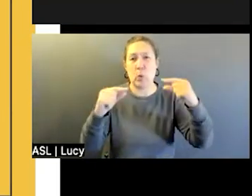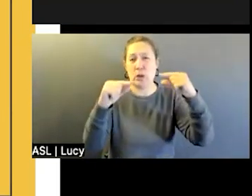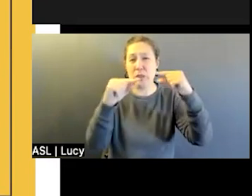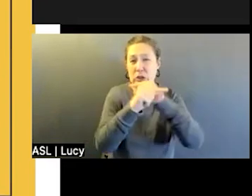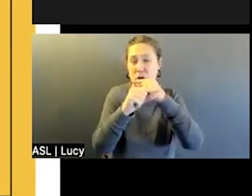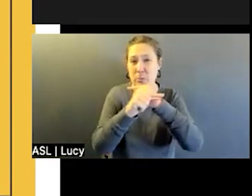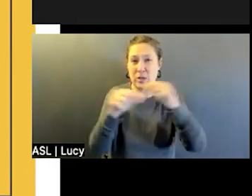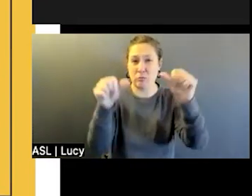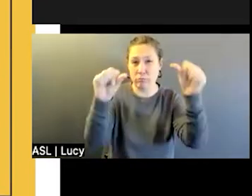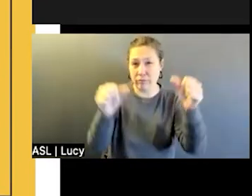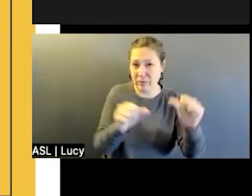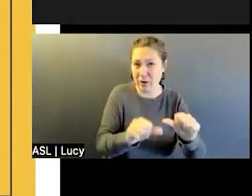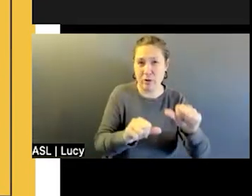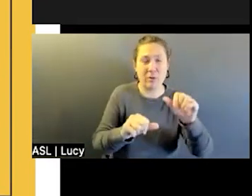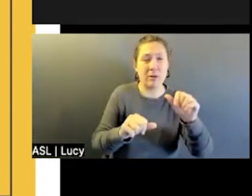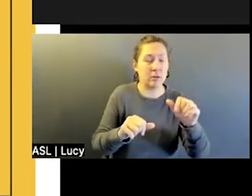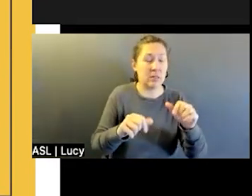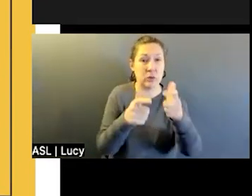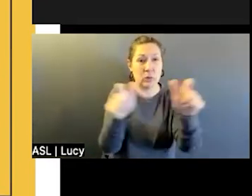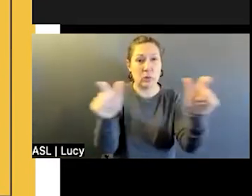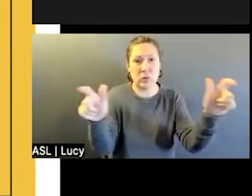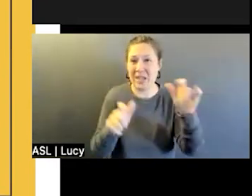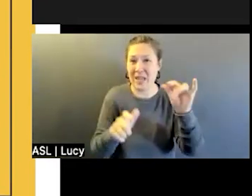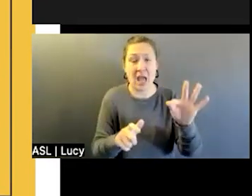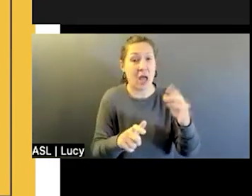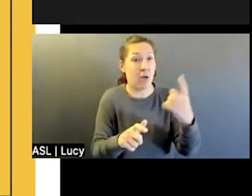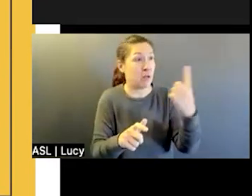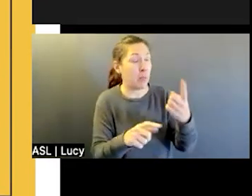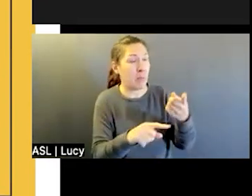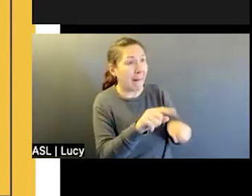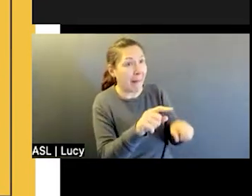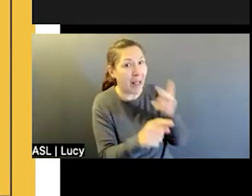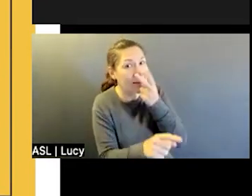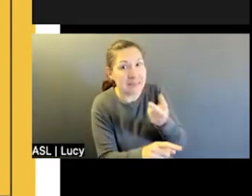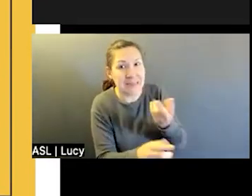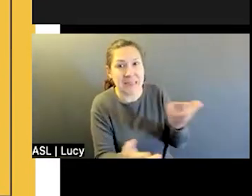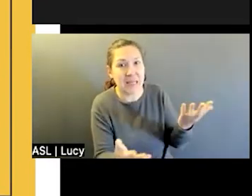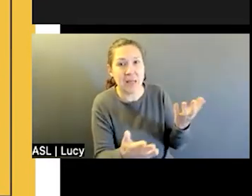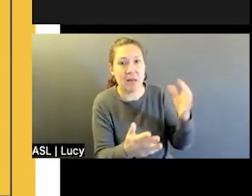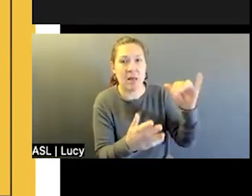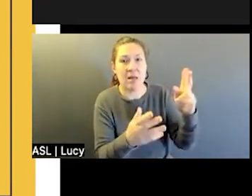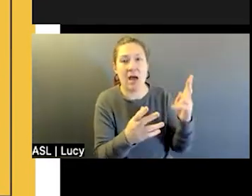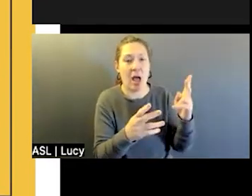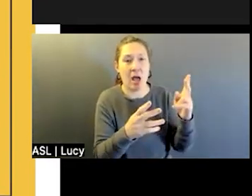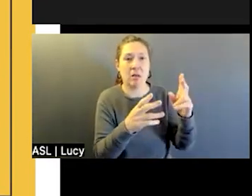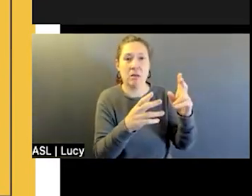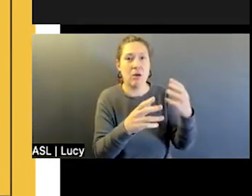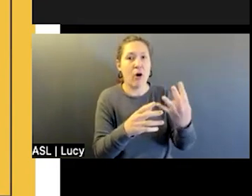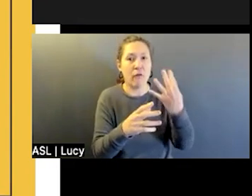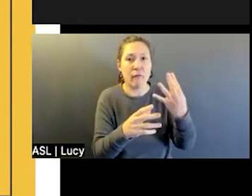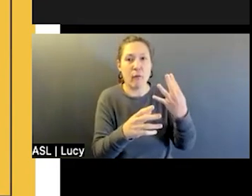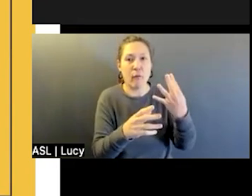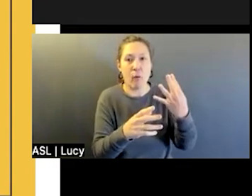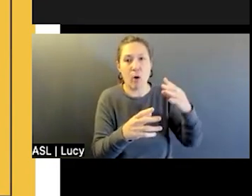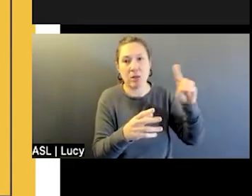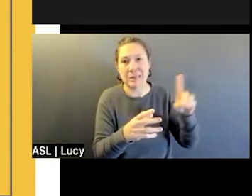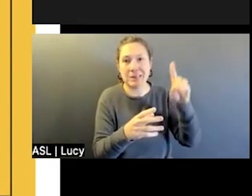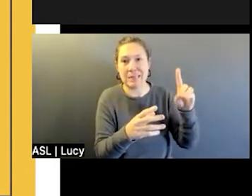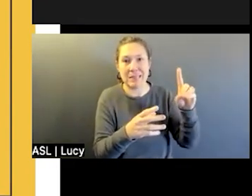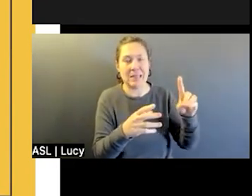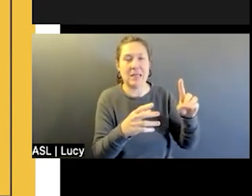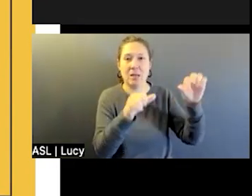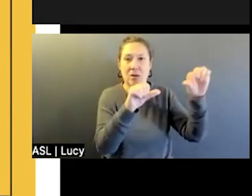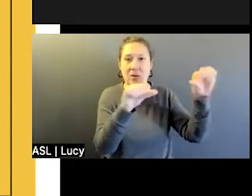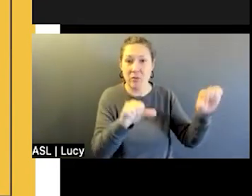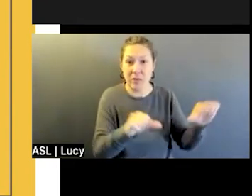if one cannot see, visually a figure in 4 dimensions, one can see it in his